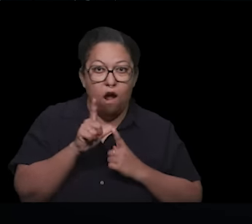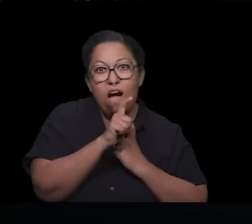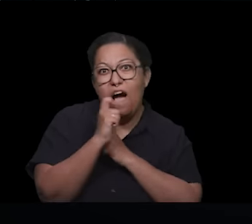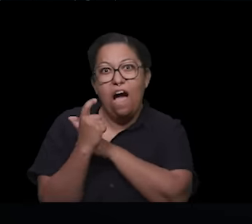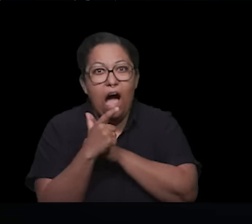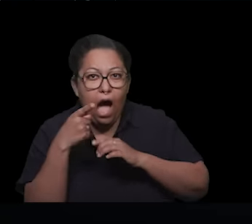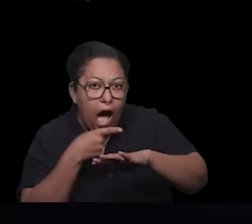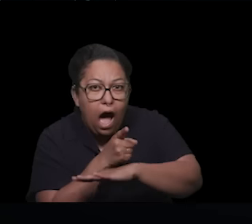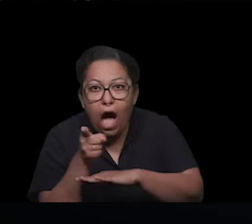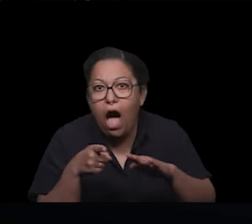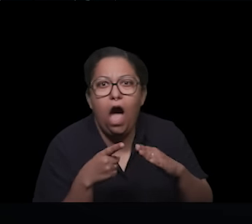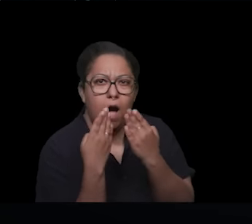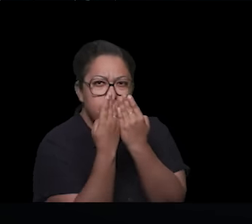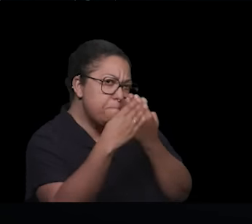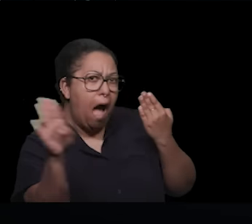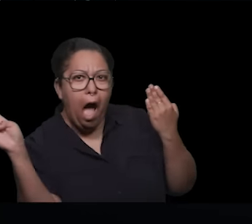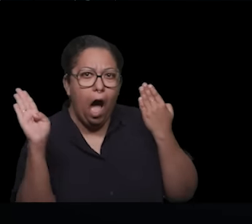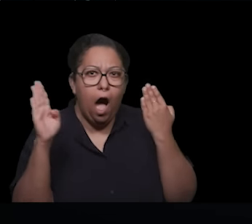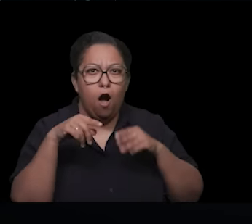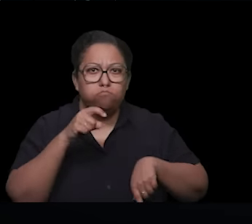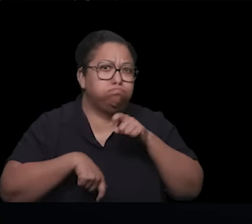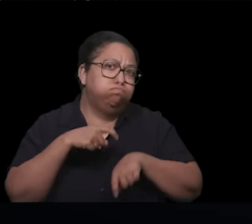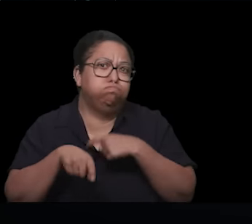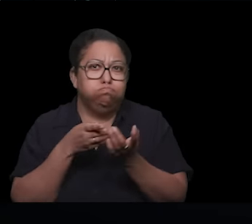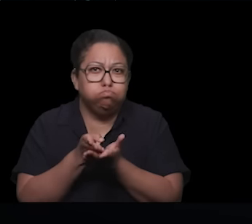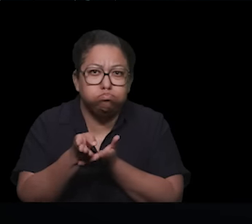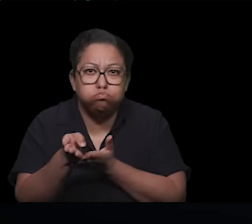Werner runs up to the house and careens through the open front door.